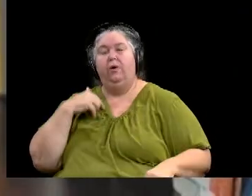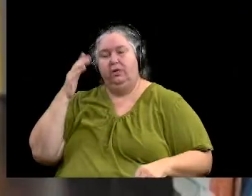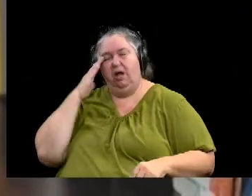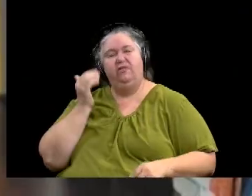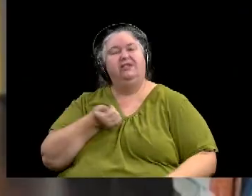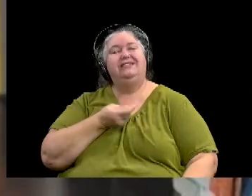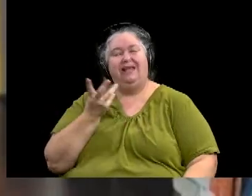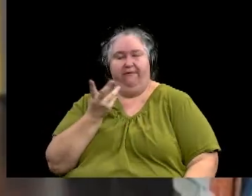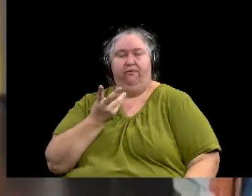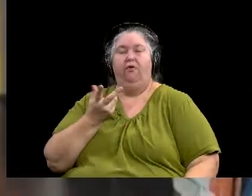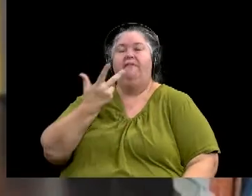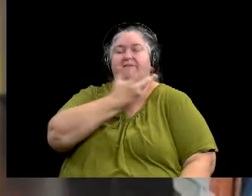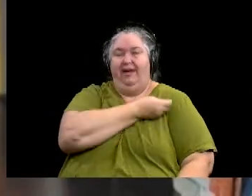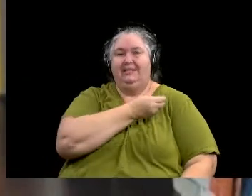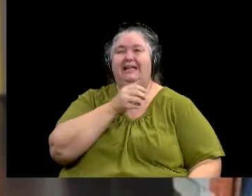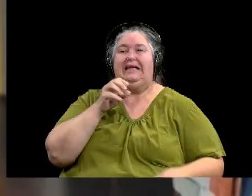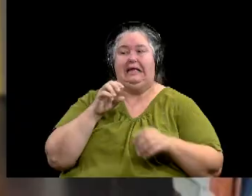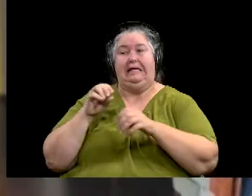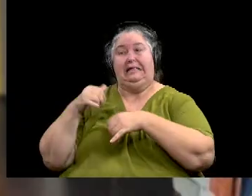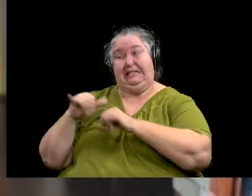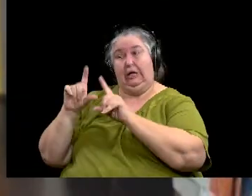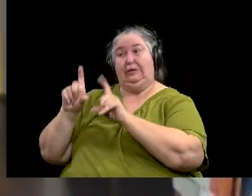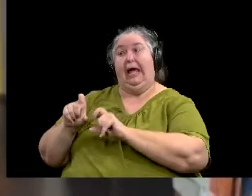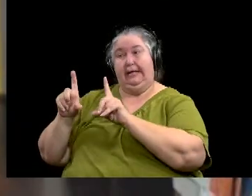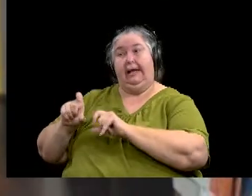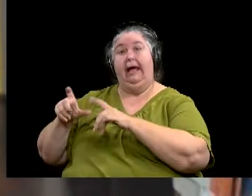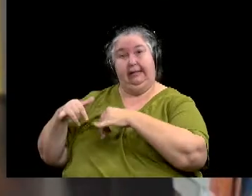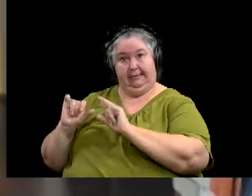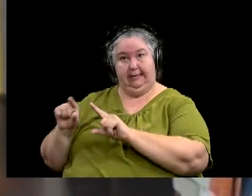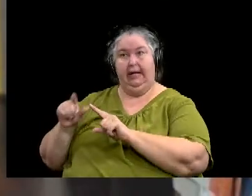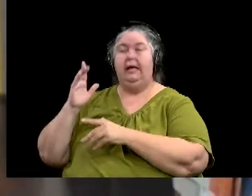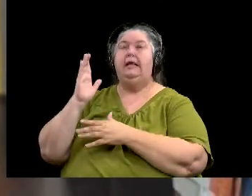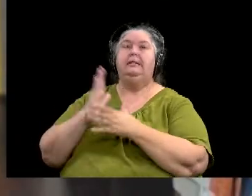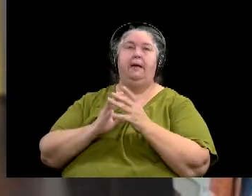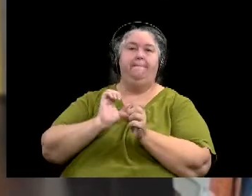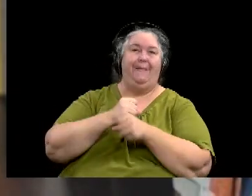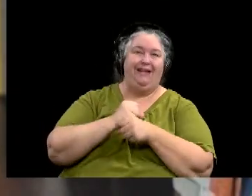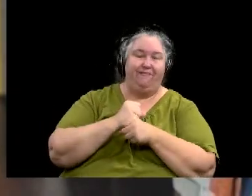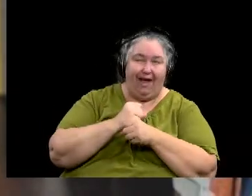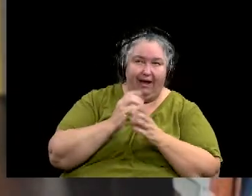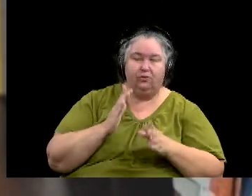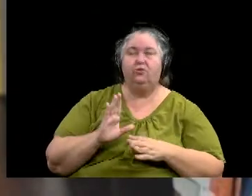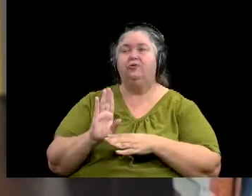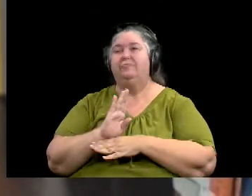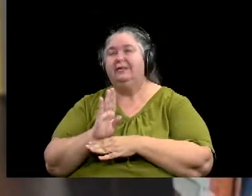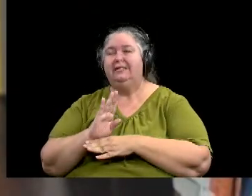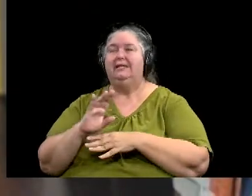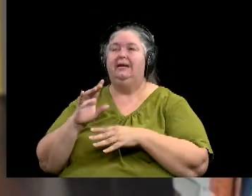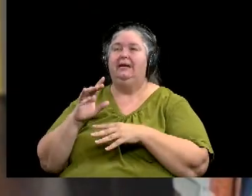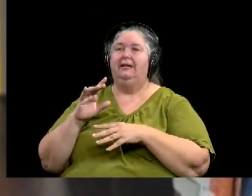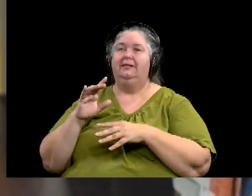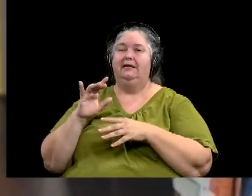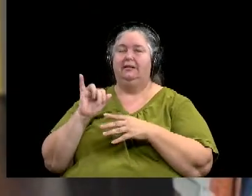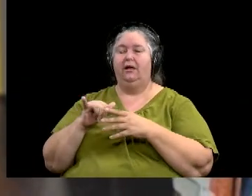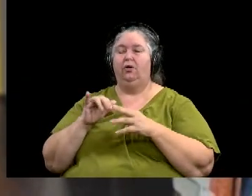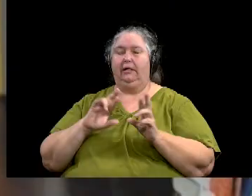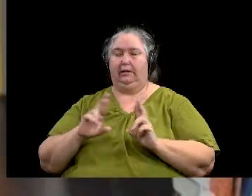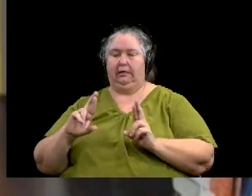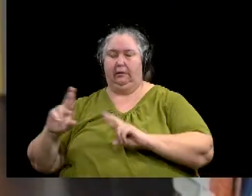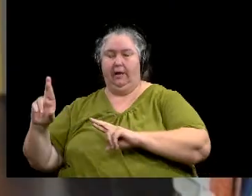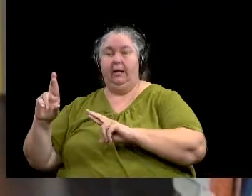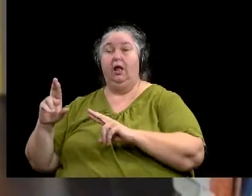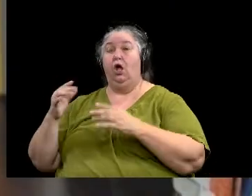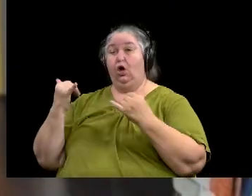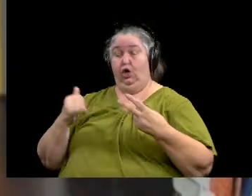multiple manufacturers as well as multiple types of vaccines in the pipeline. There are currently 2 vaccine candidates that are the ones